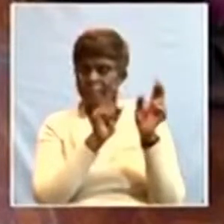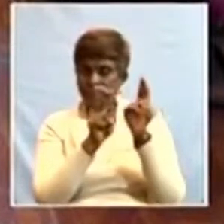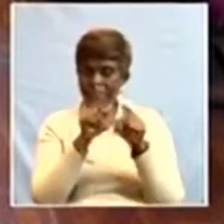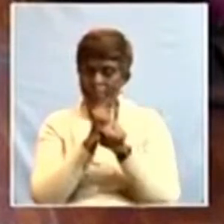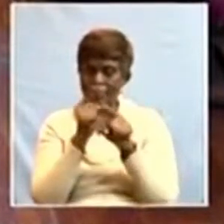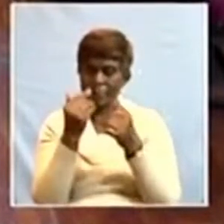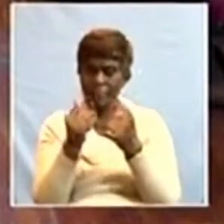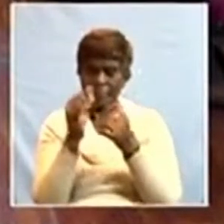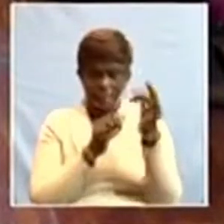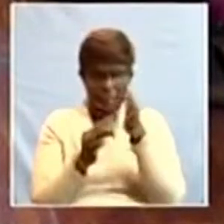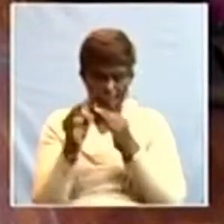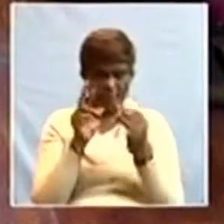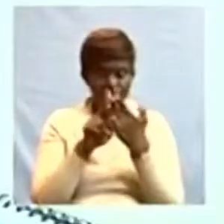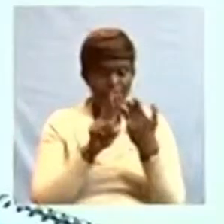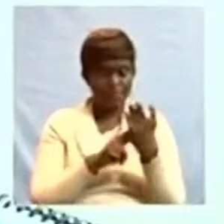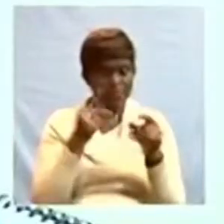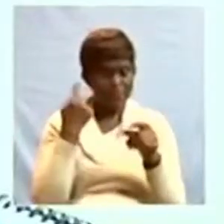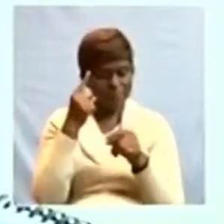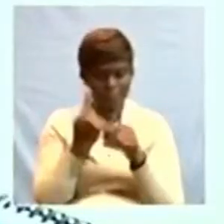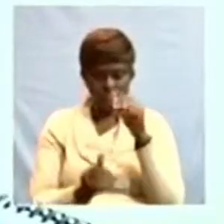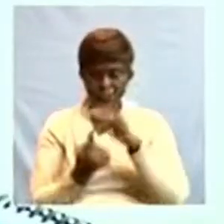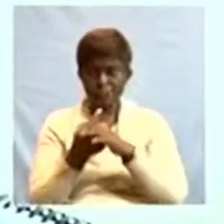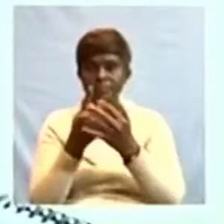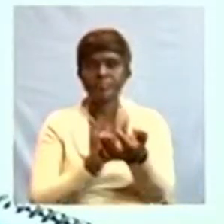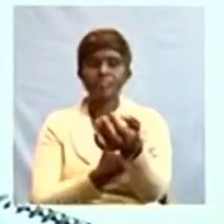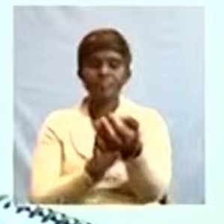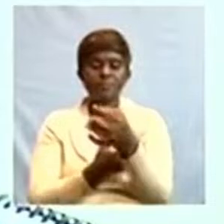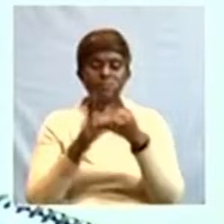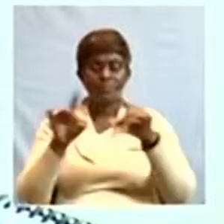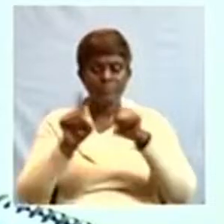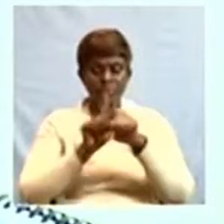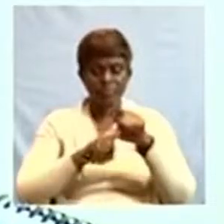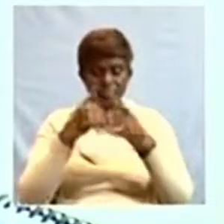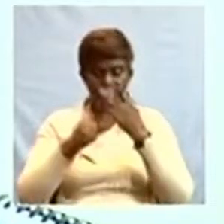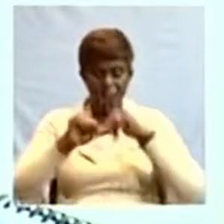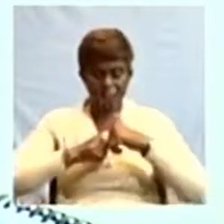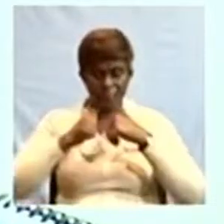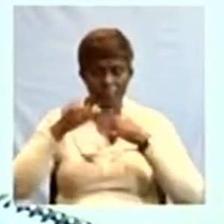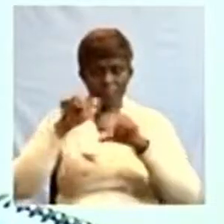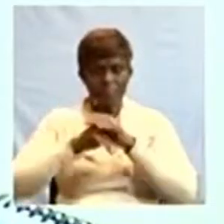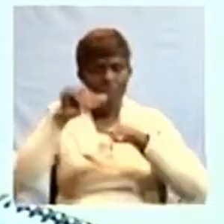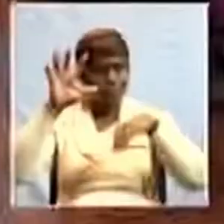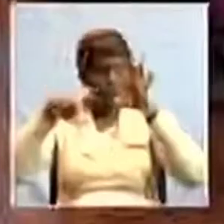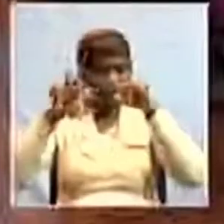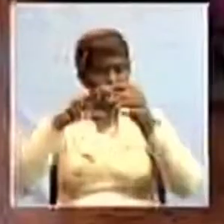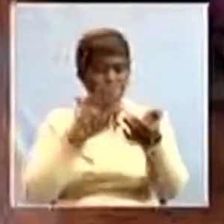the status on the emergency wetlands and what we're doing on the rain-fed.